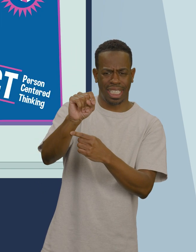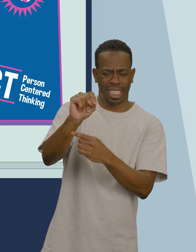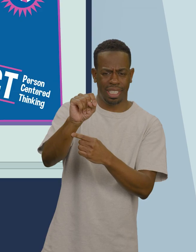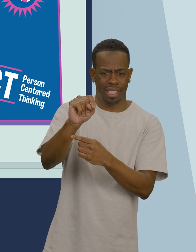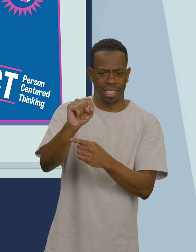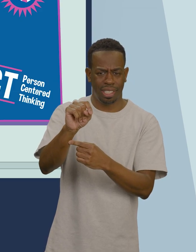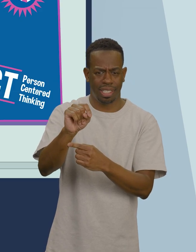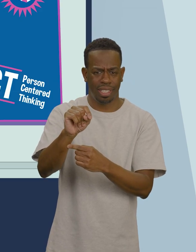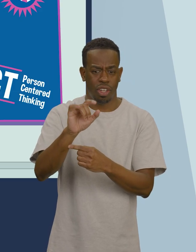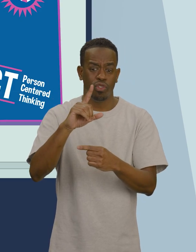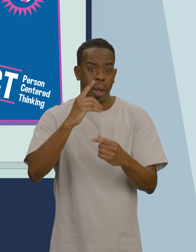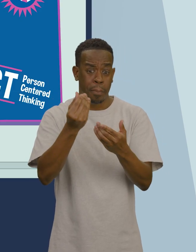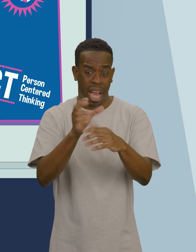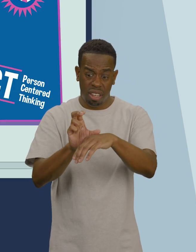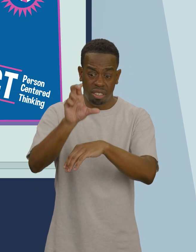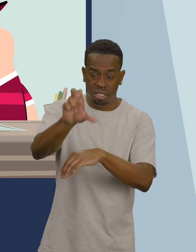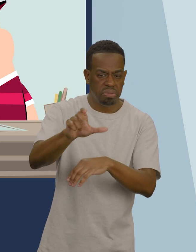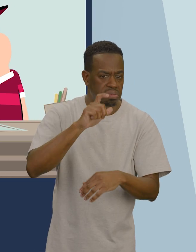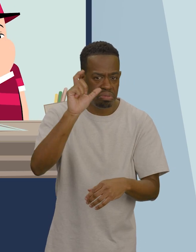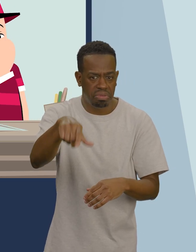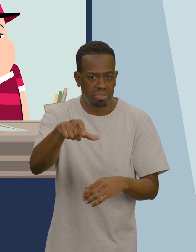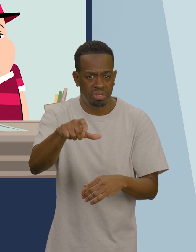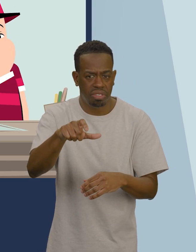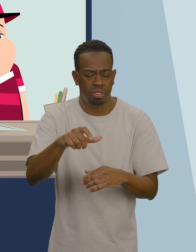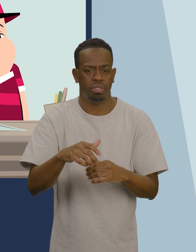and all without onerous economic impact on the families.